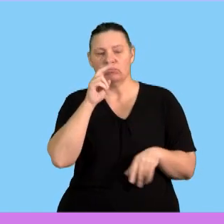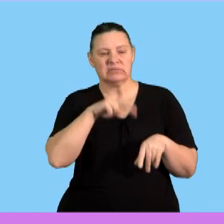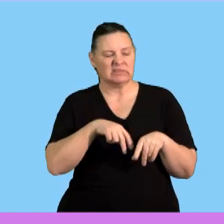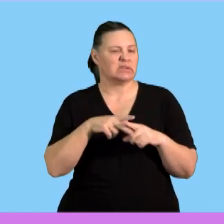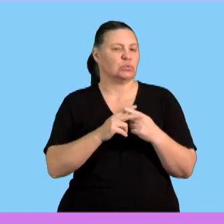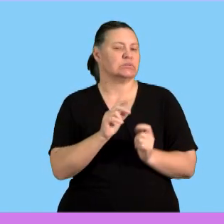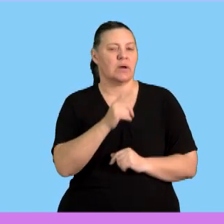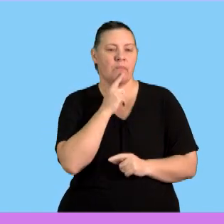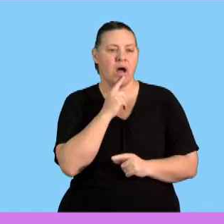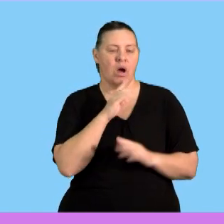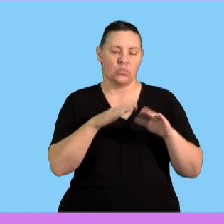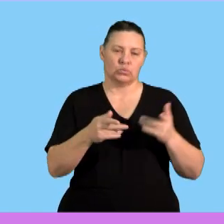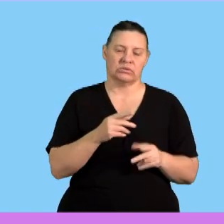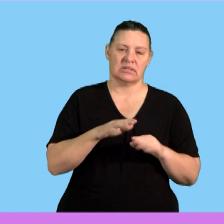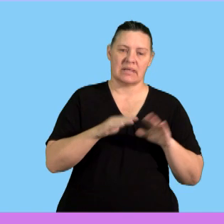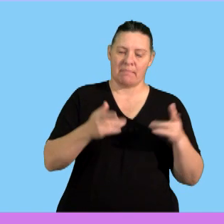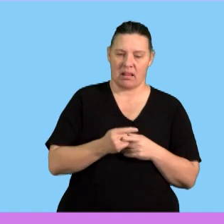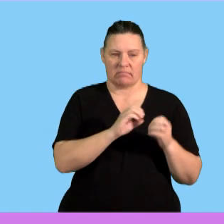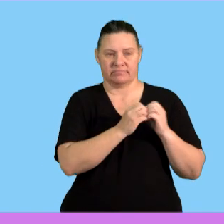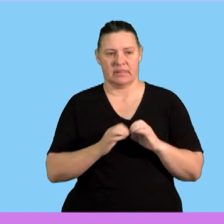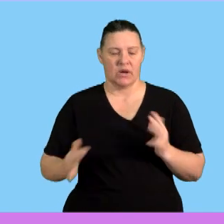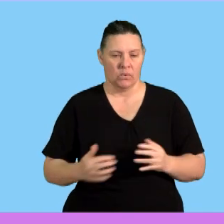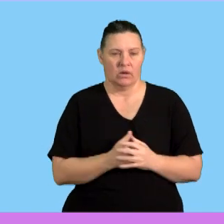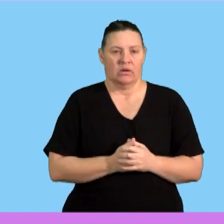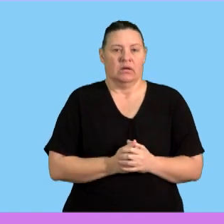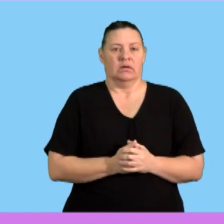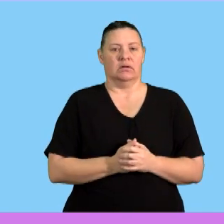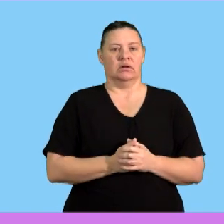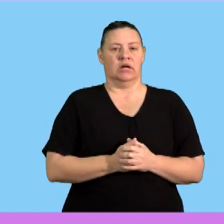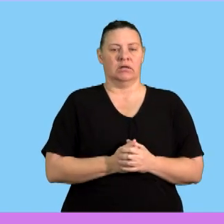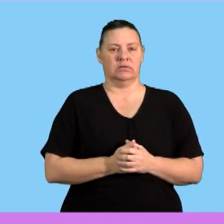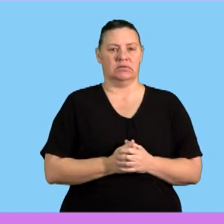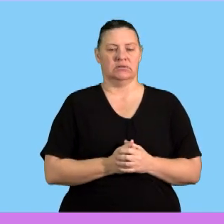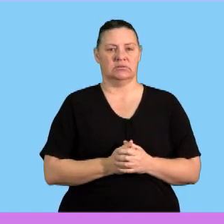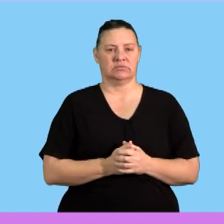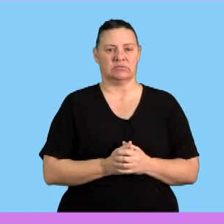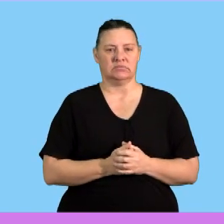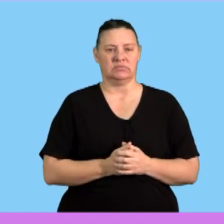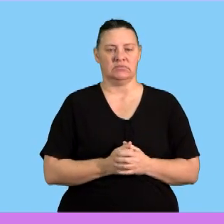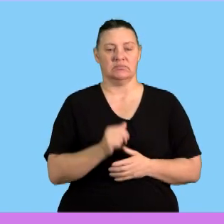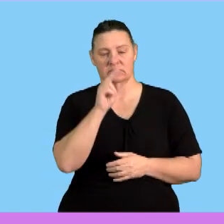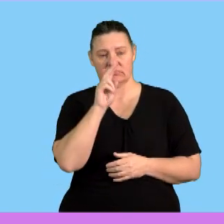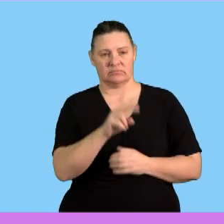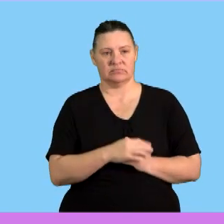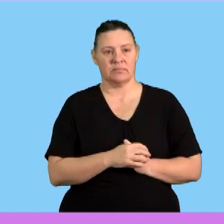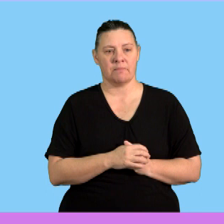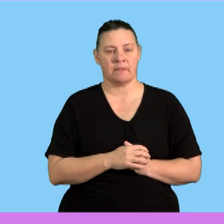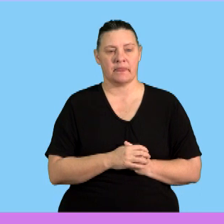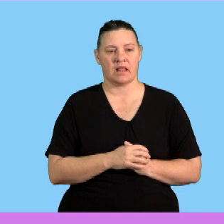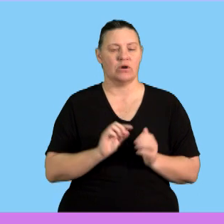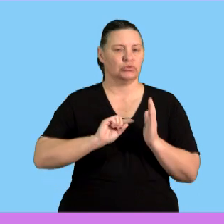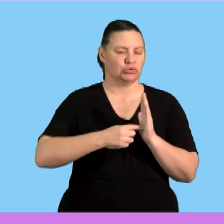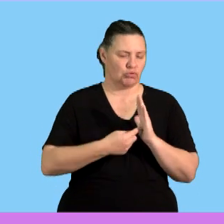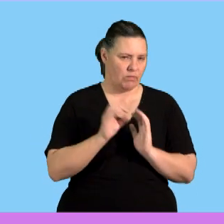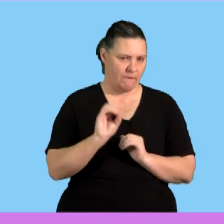think he may need to assemble the wooden table. Okay, now if I look at this, guys, I see indicated